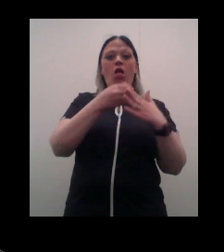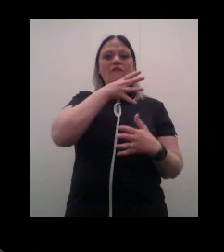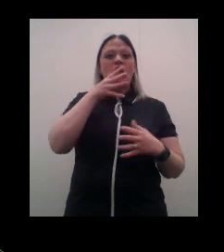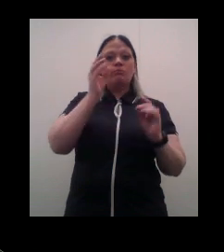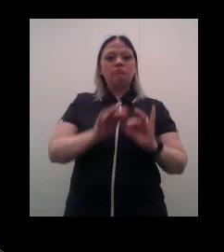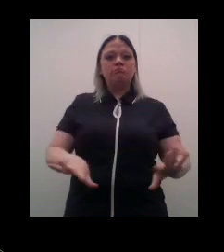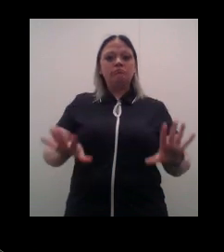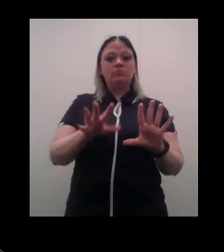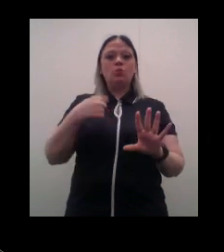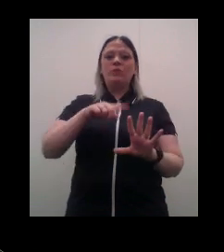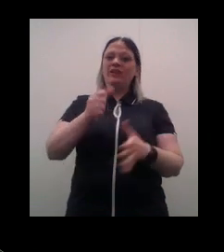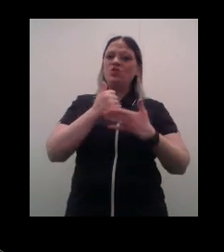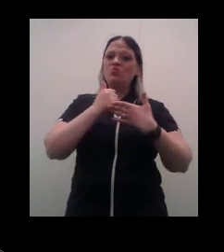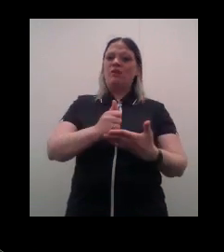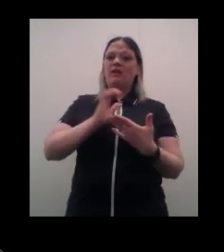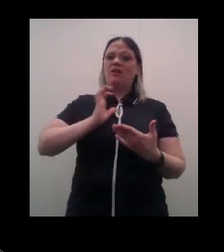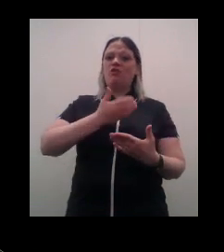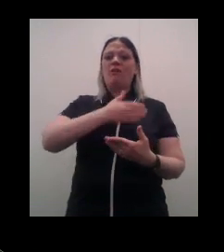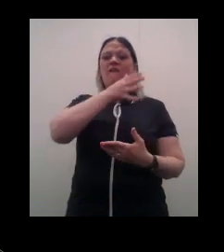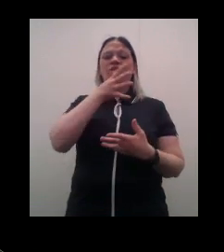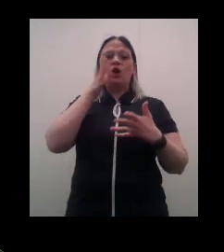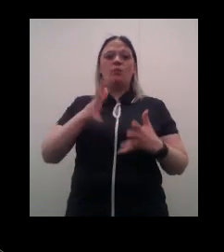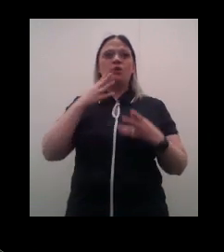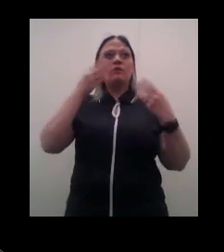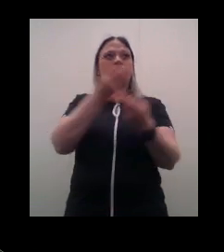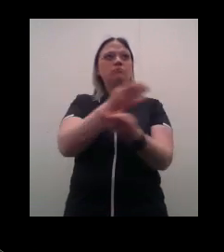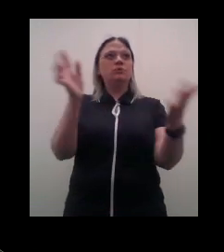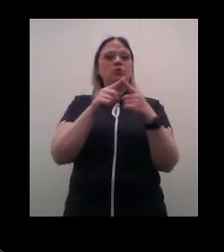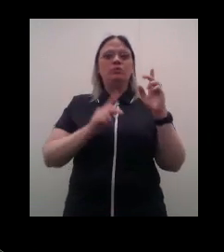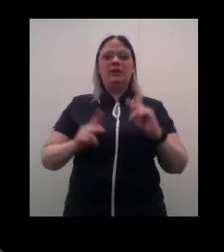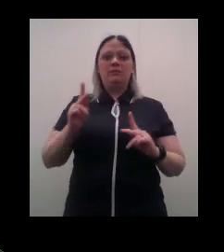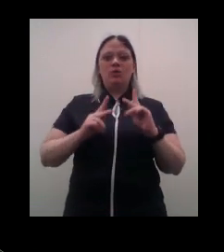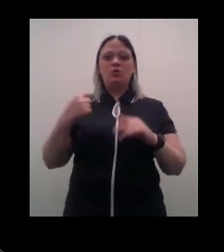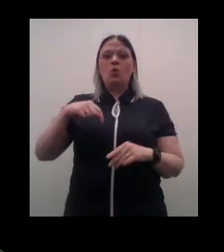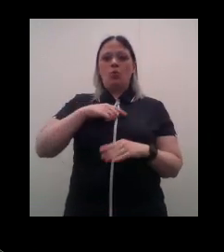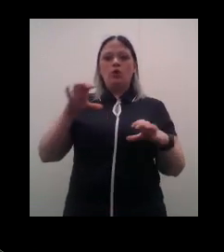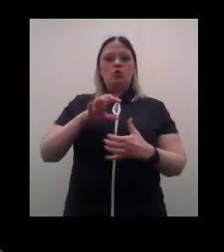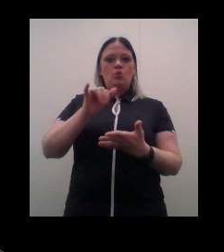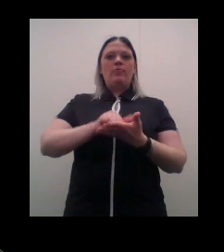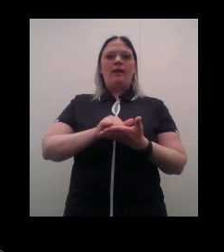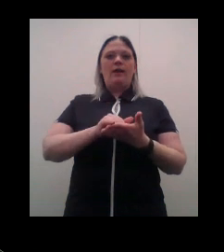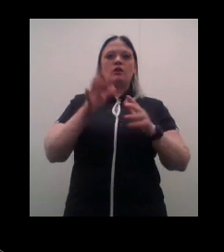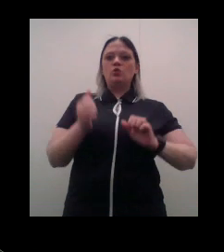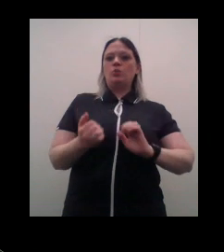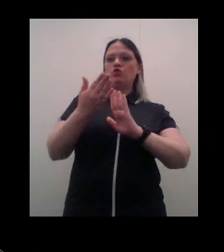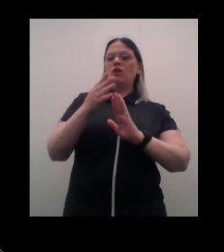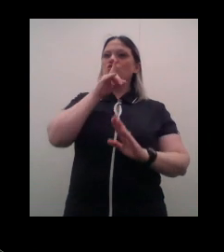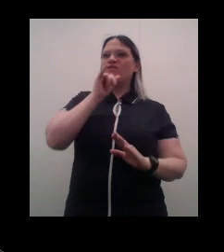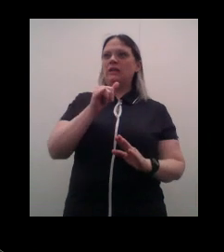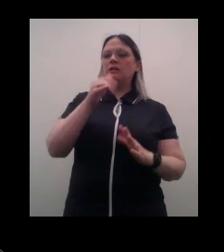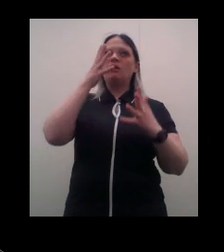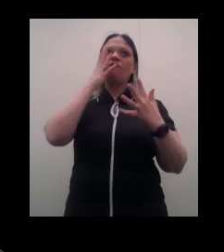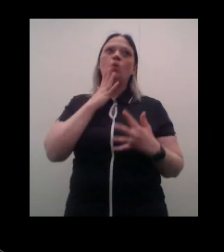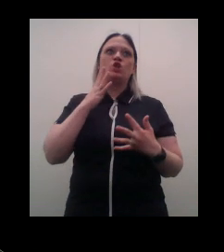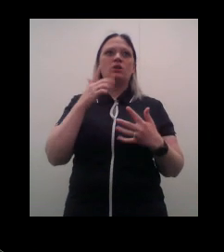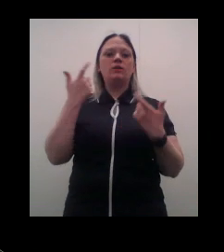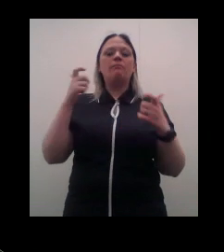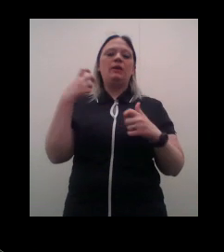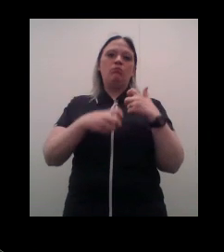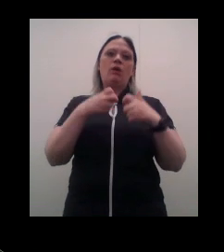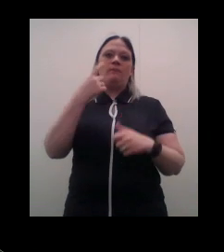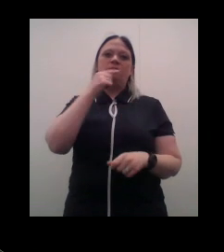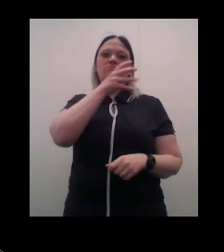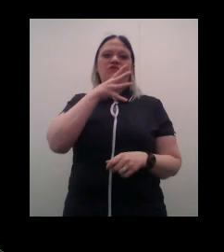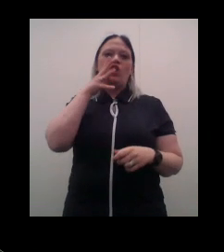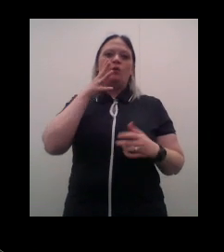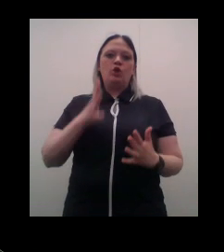our farmers, and we also need to get goods into the hands of folks. So that's what we're doing to address what has really been, unfortunately, a big problem for our